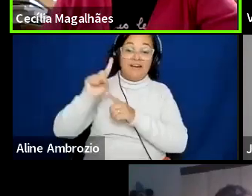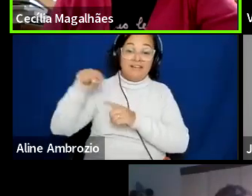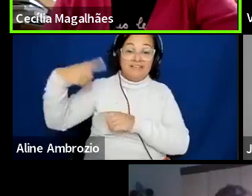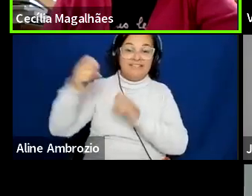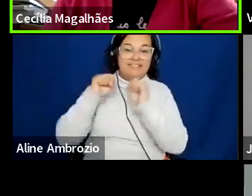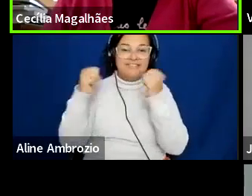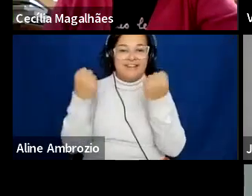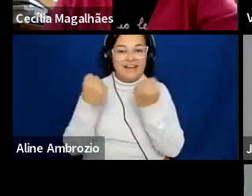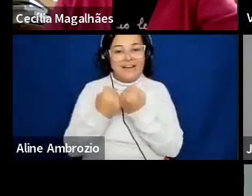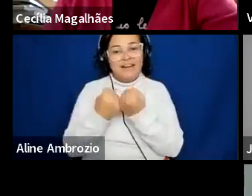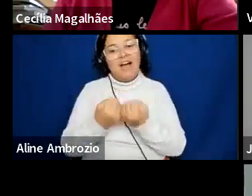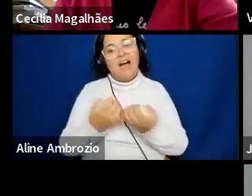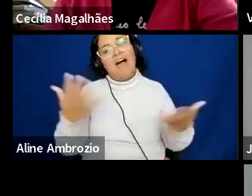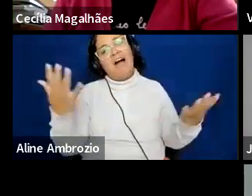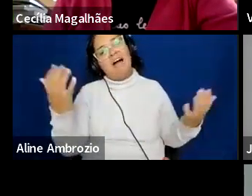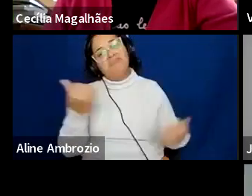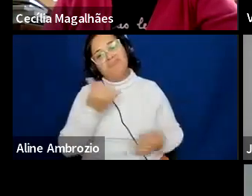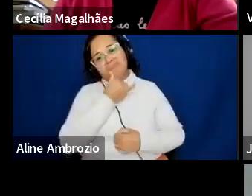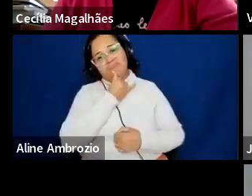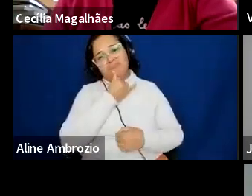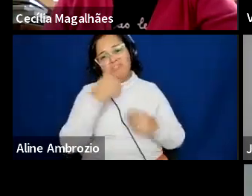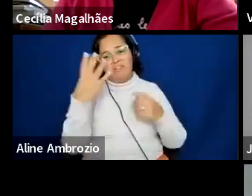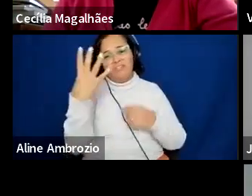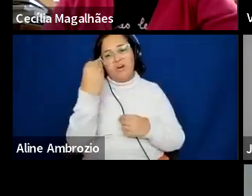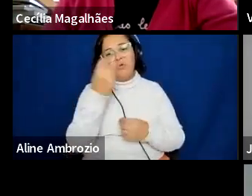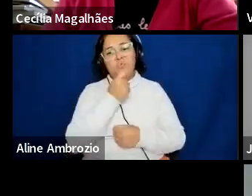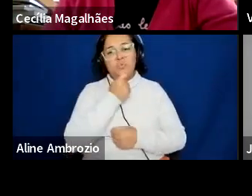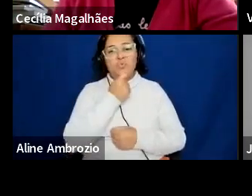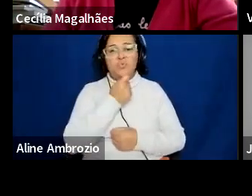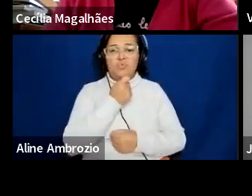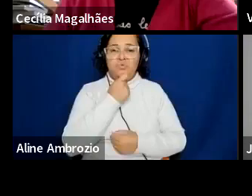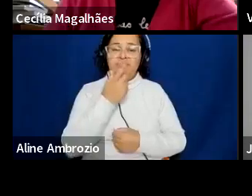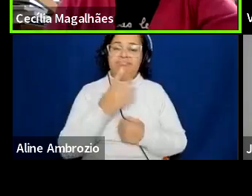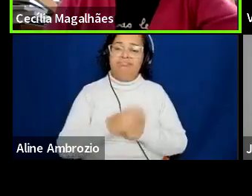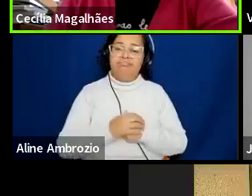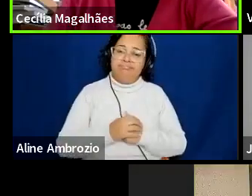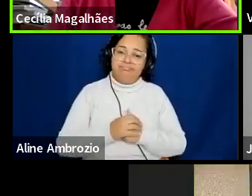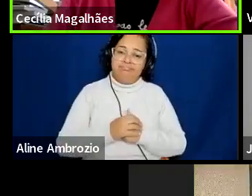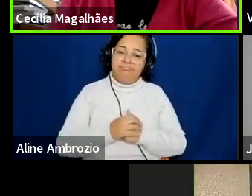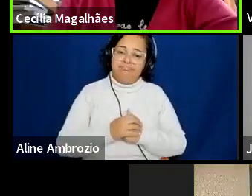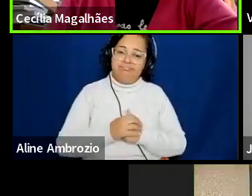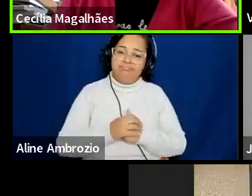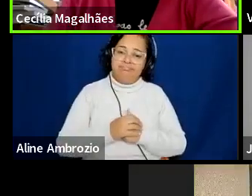anyway. Ah. Oh. What a pity. Well, we're taking